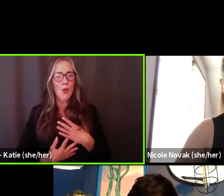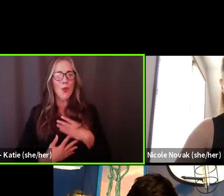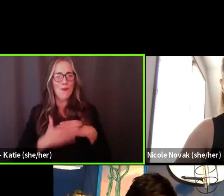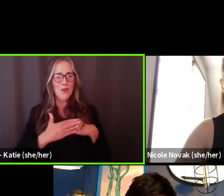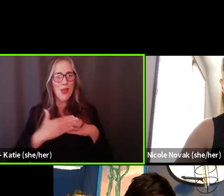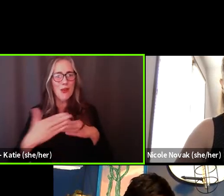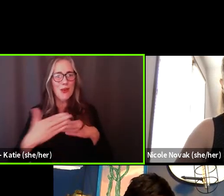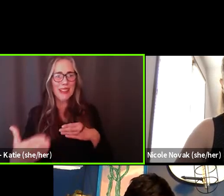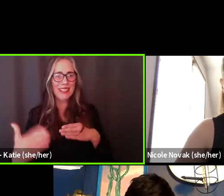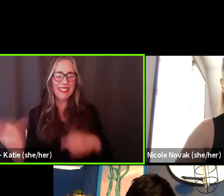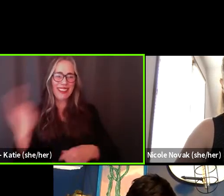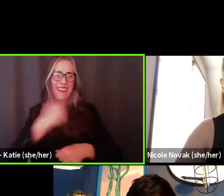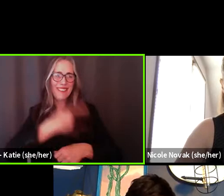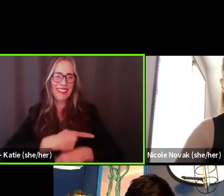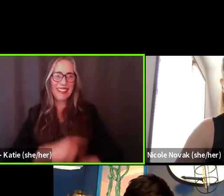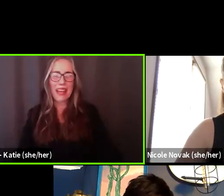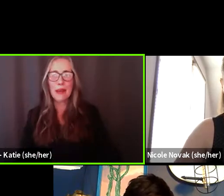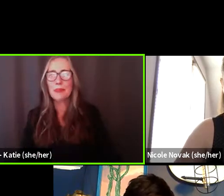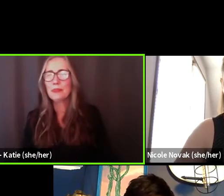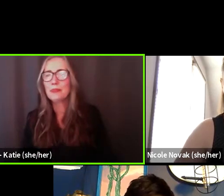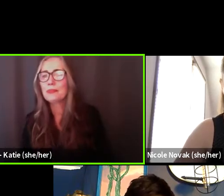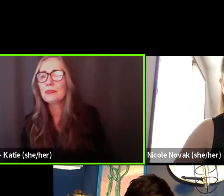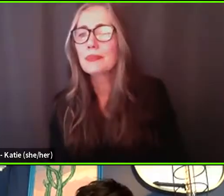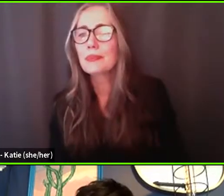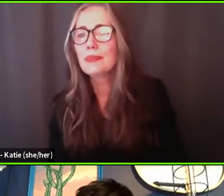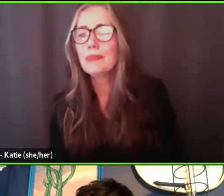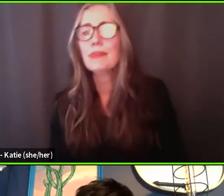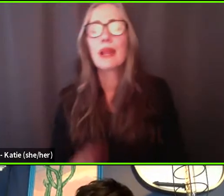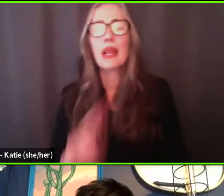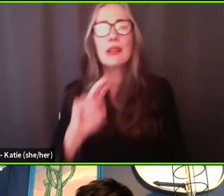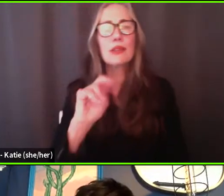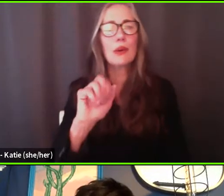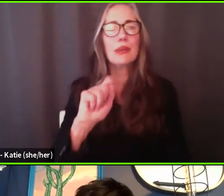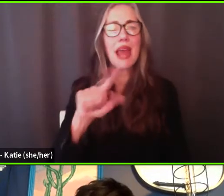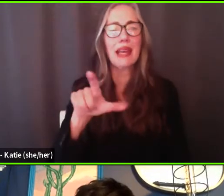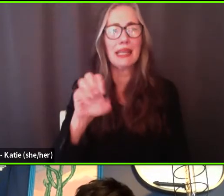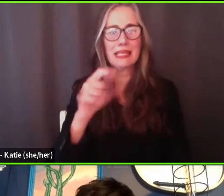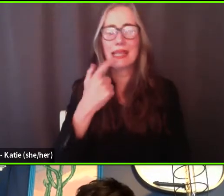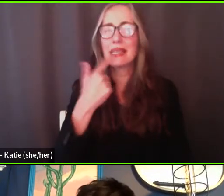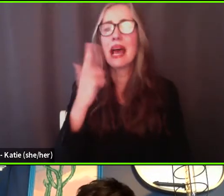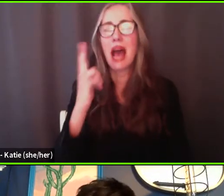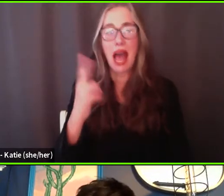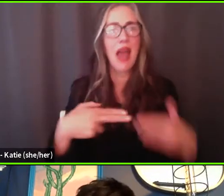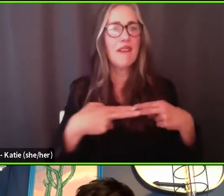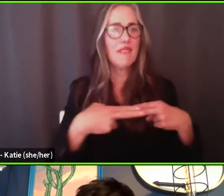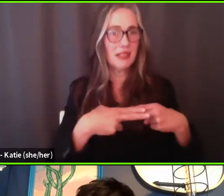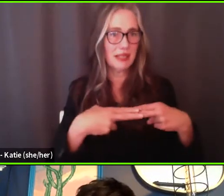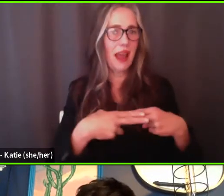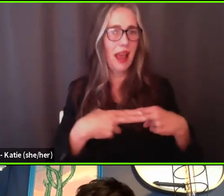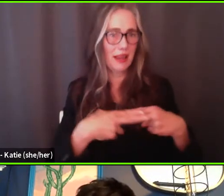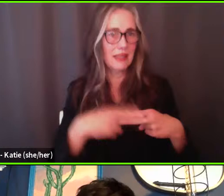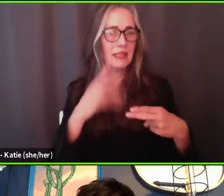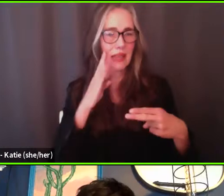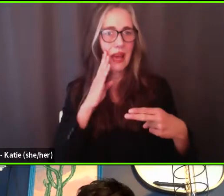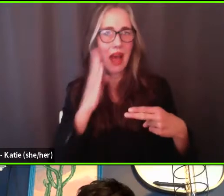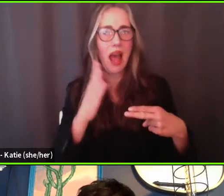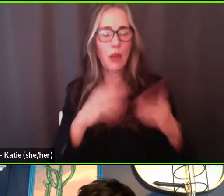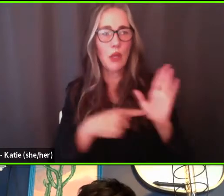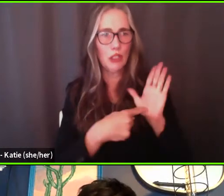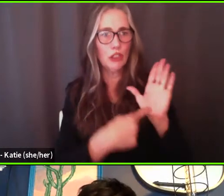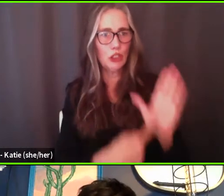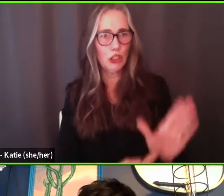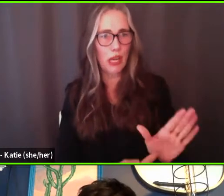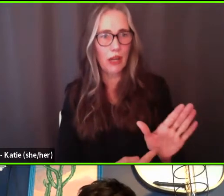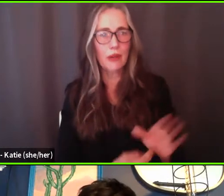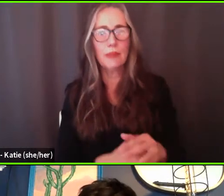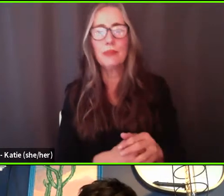go ahead and share some slides my colleague nicole novak will share these a few